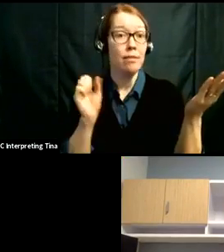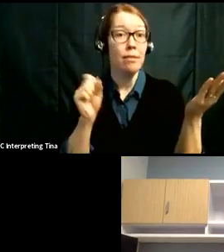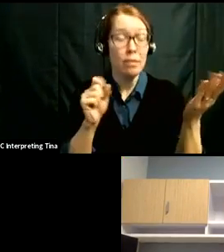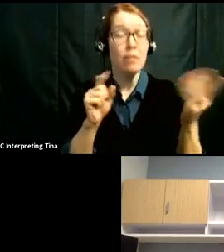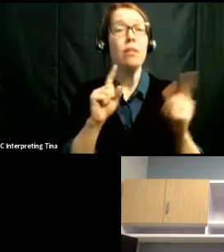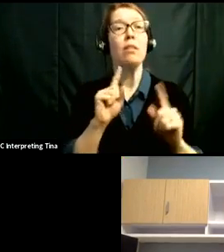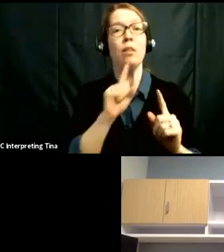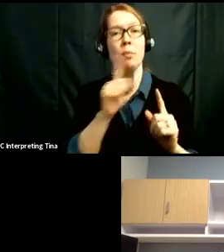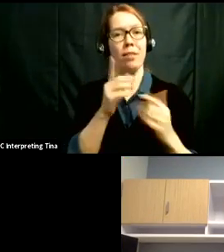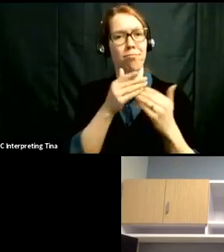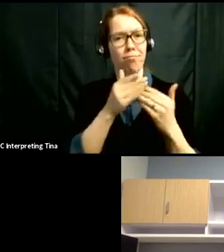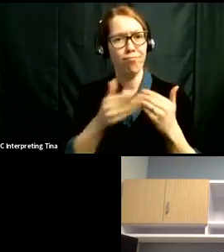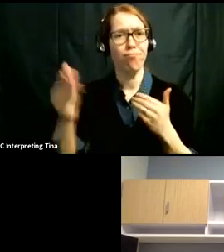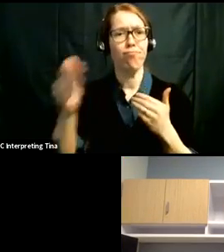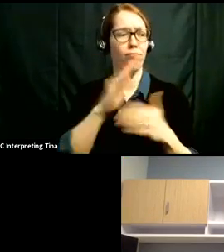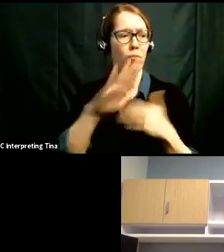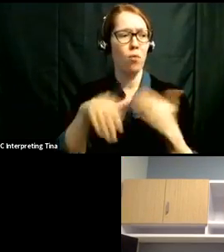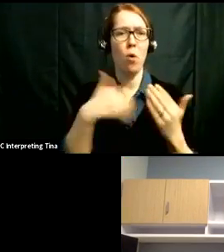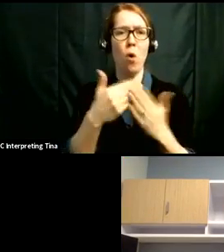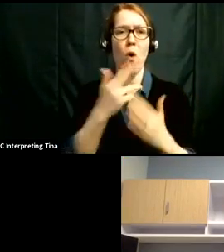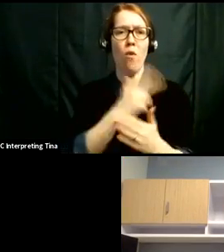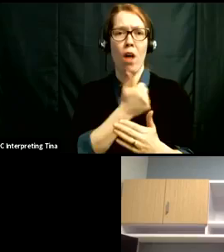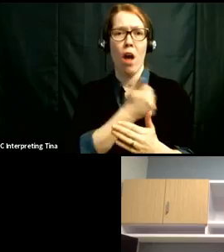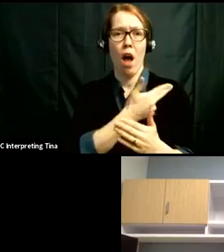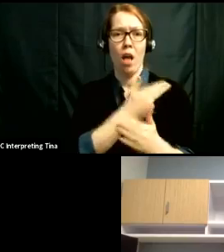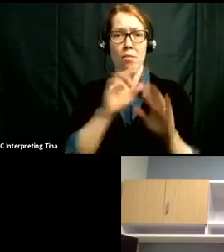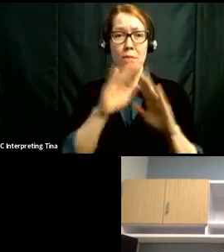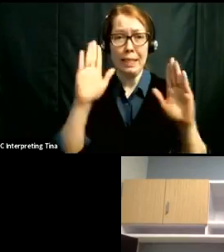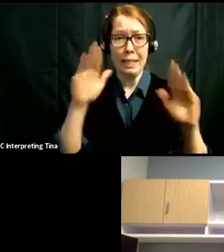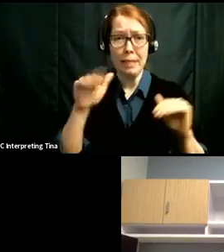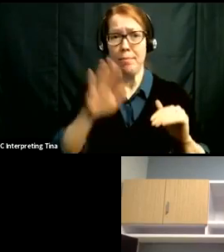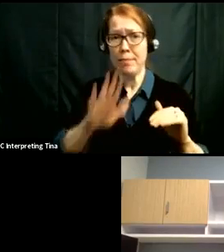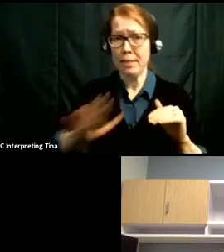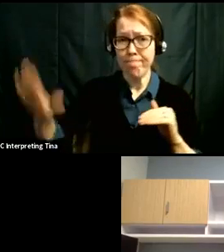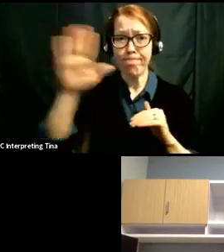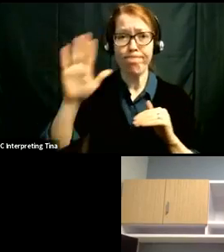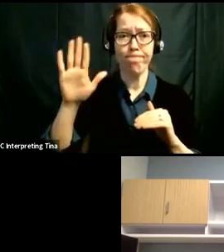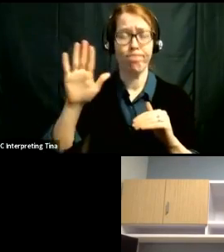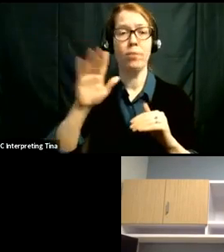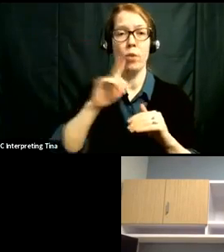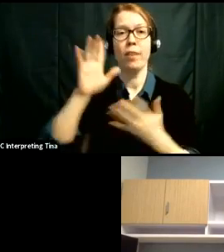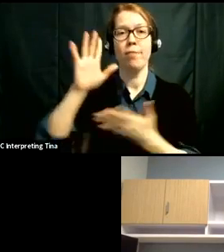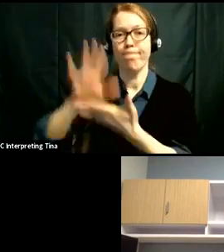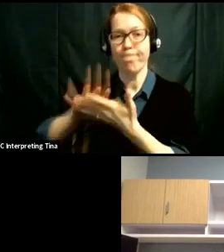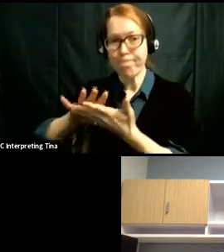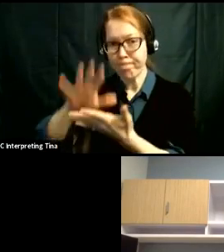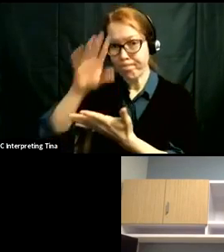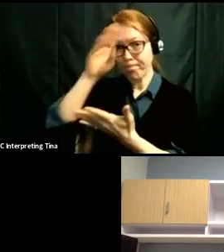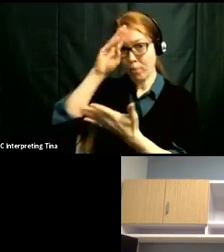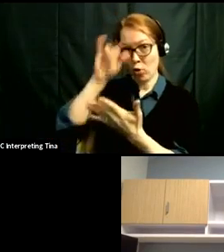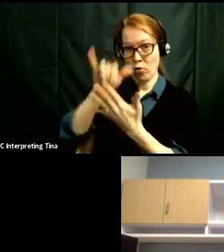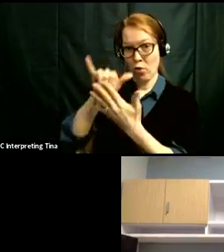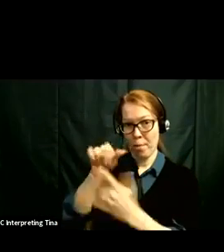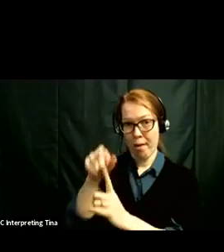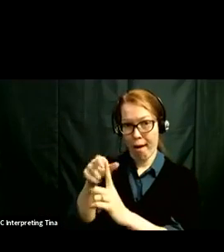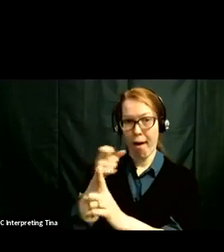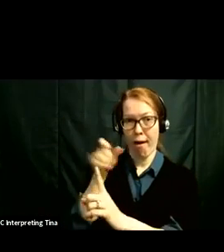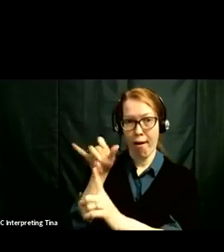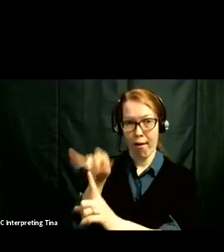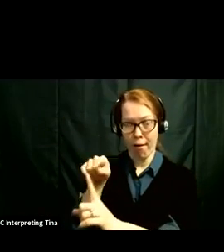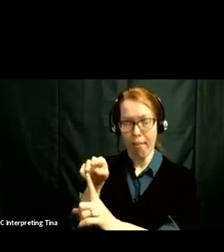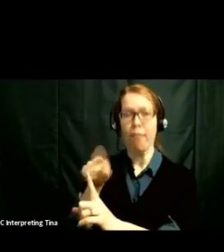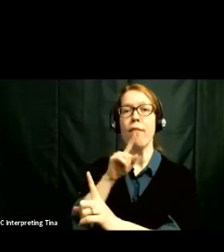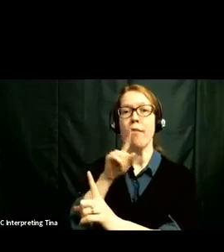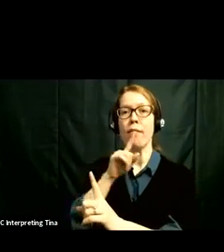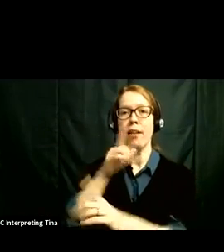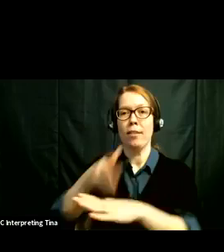goes throughout the other hospital systems. We took lessons learned and we improved upon our treatments. We